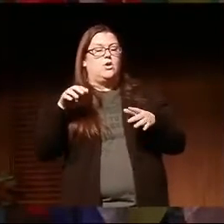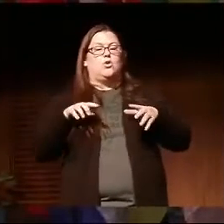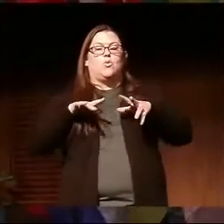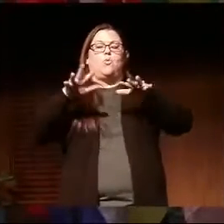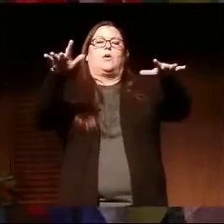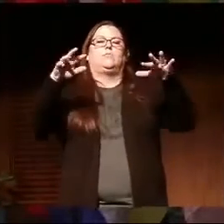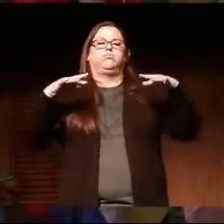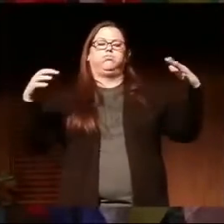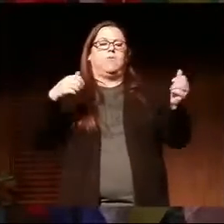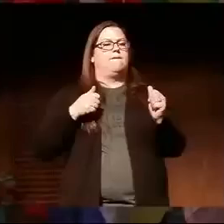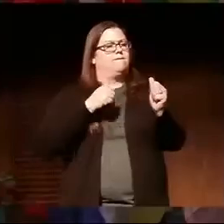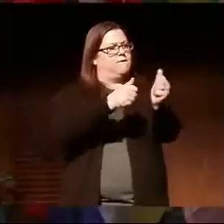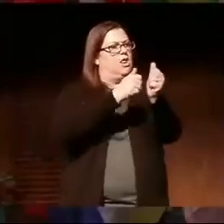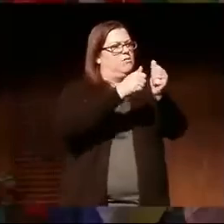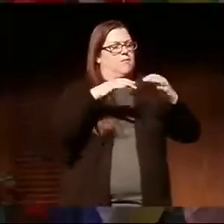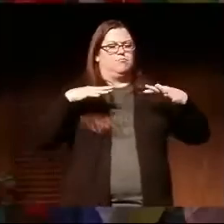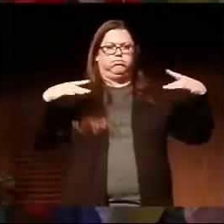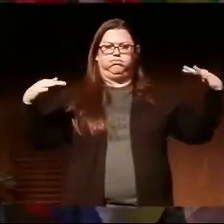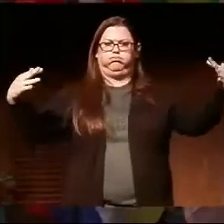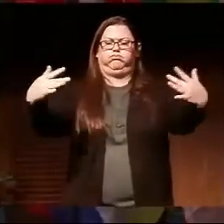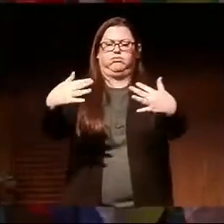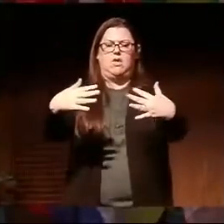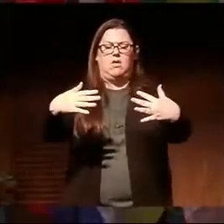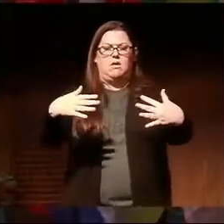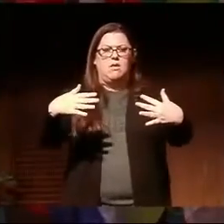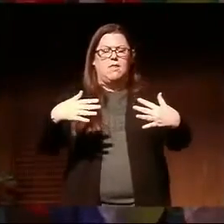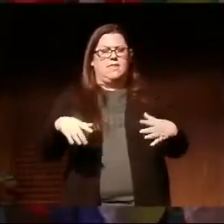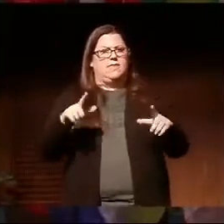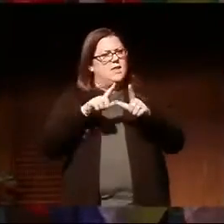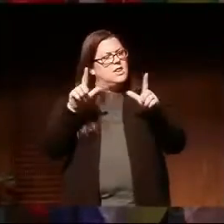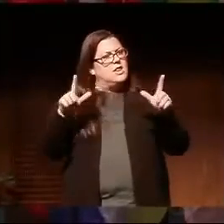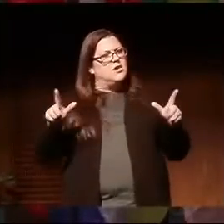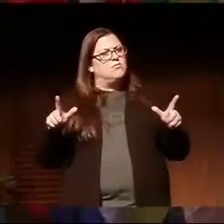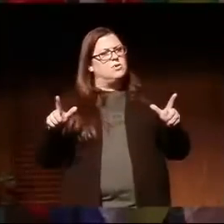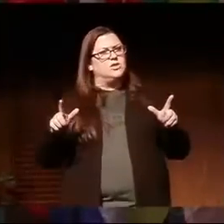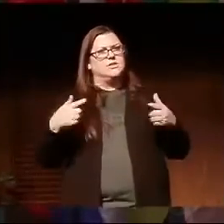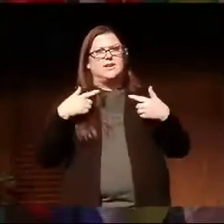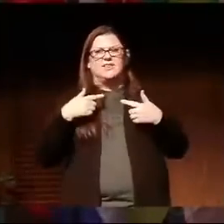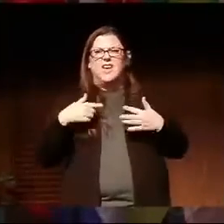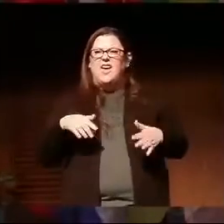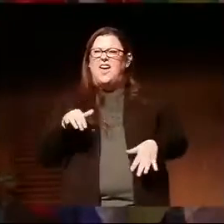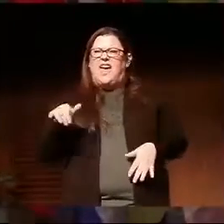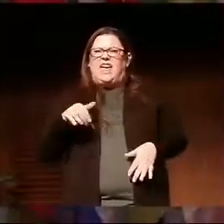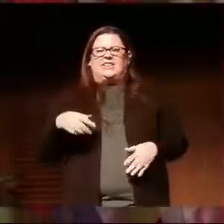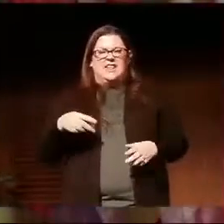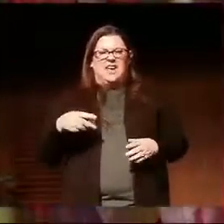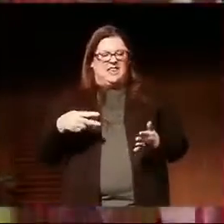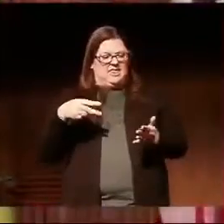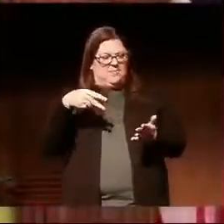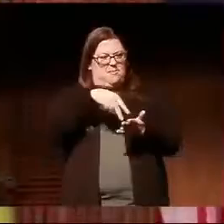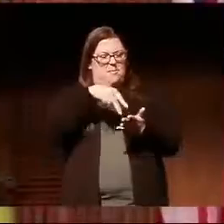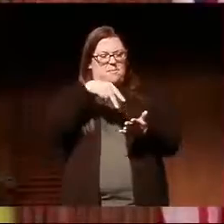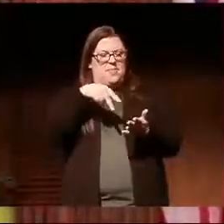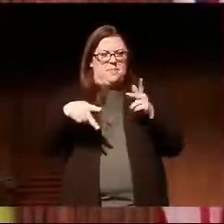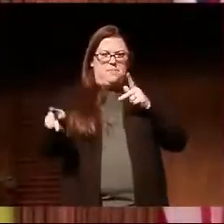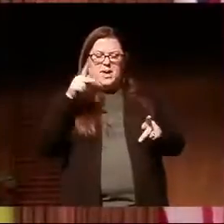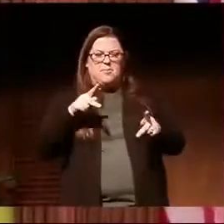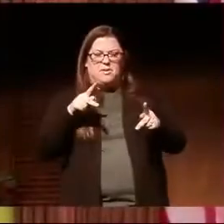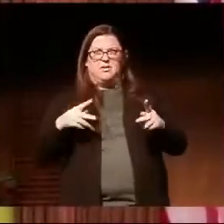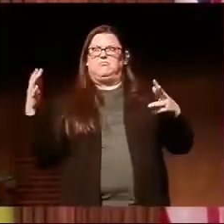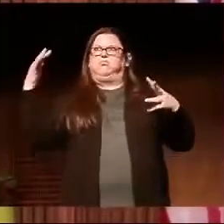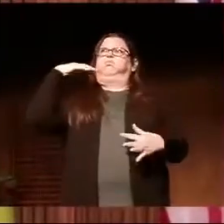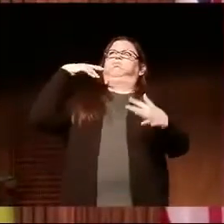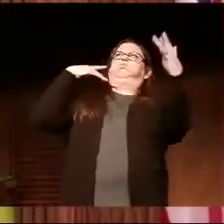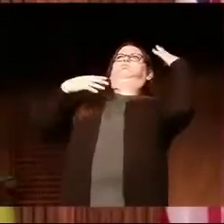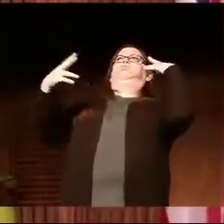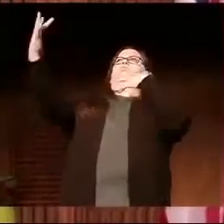thronged about him. And again, the force of the language is, it's like the people are on top of Jesus. They can't get enough of him, and they're pressing in, and it's